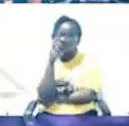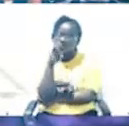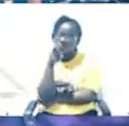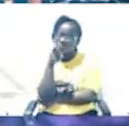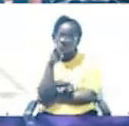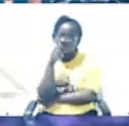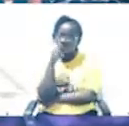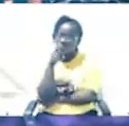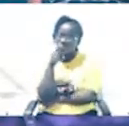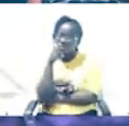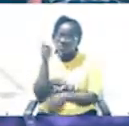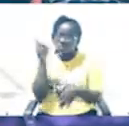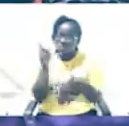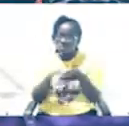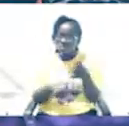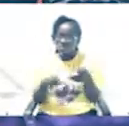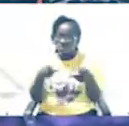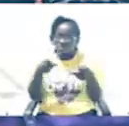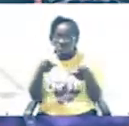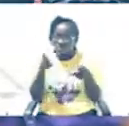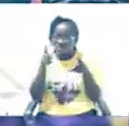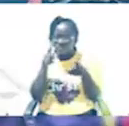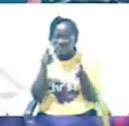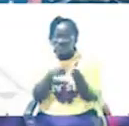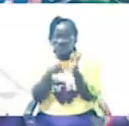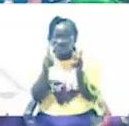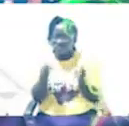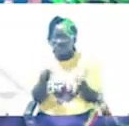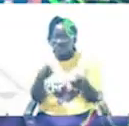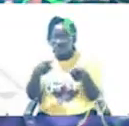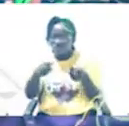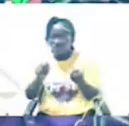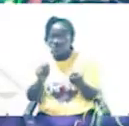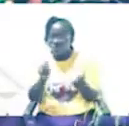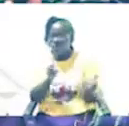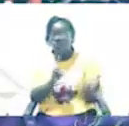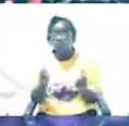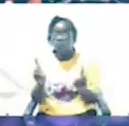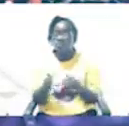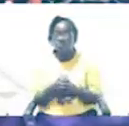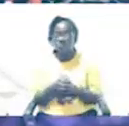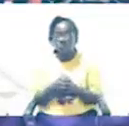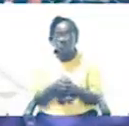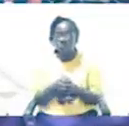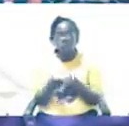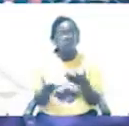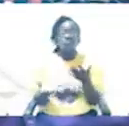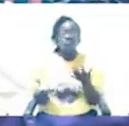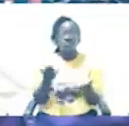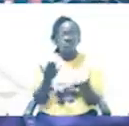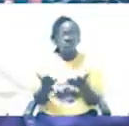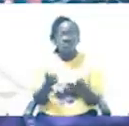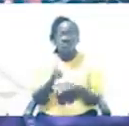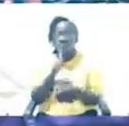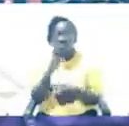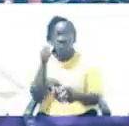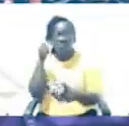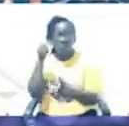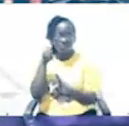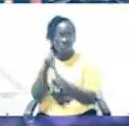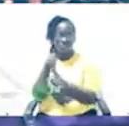What is he trying to do? But he heard what I was saying. Probably he was saying to himself, I am